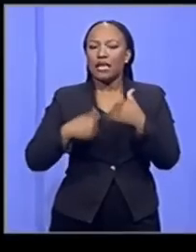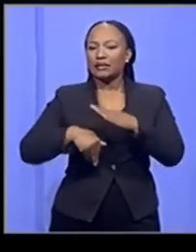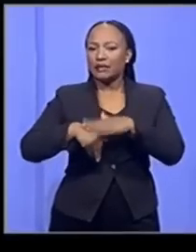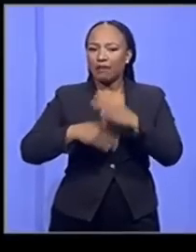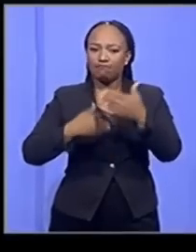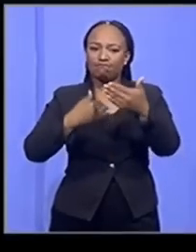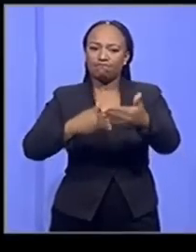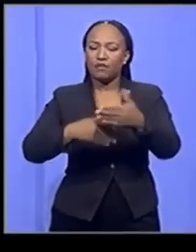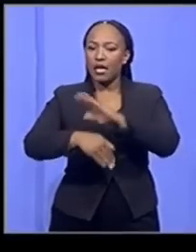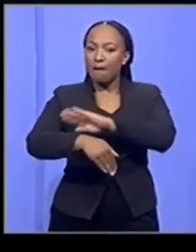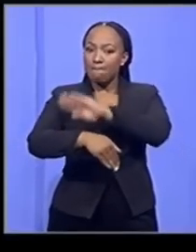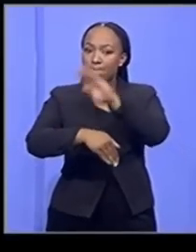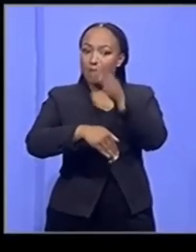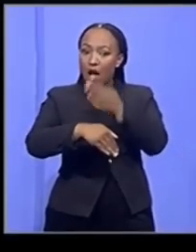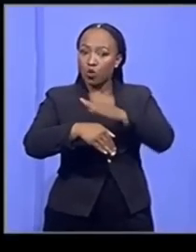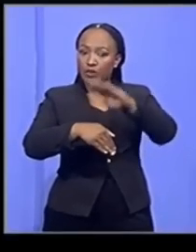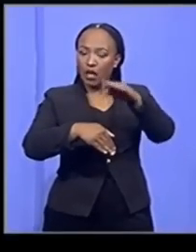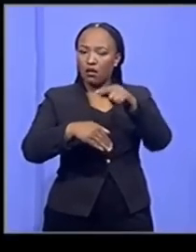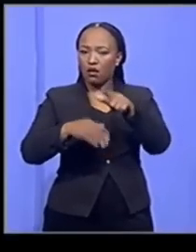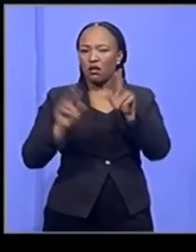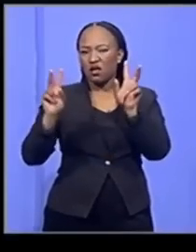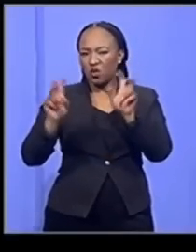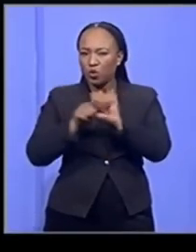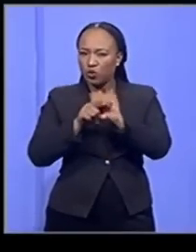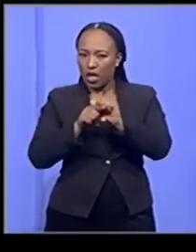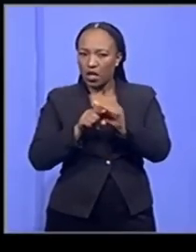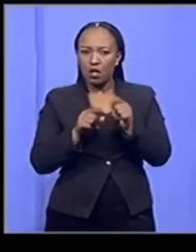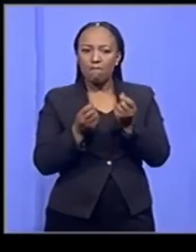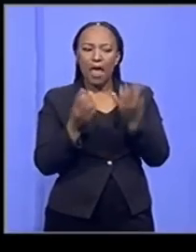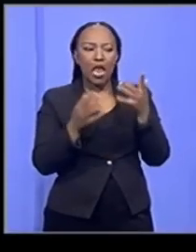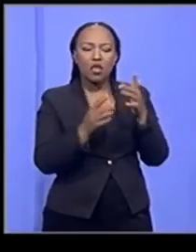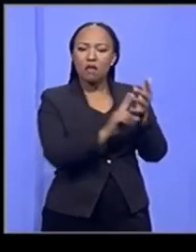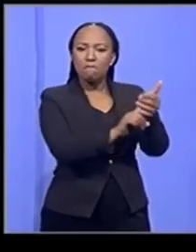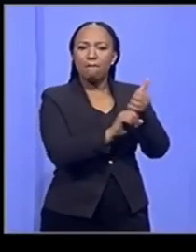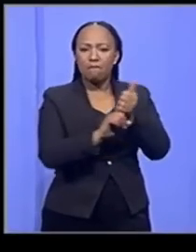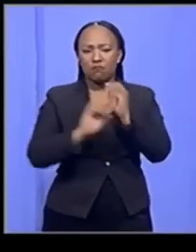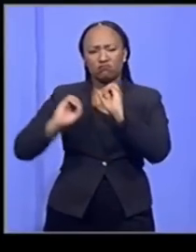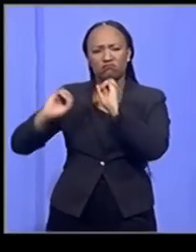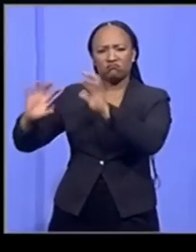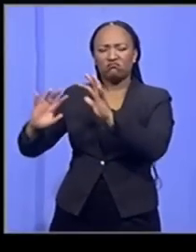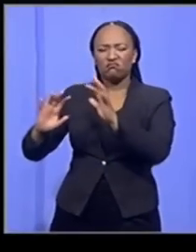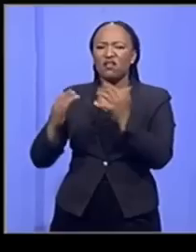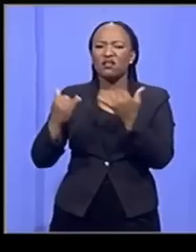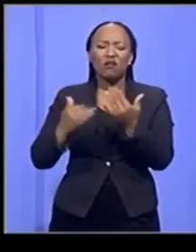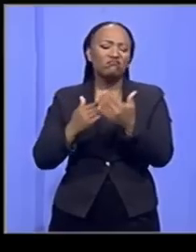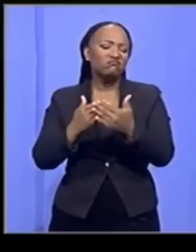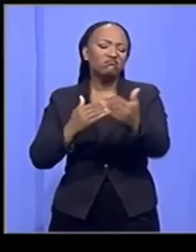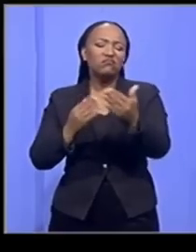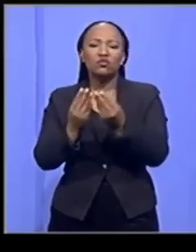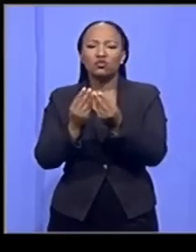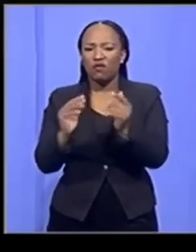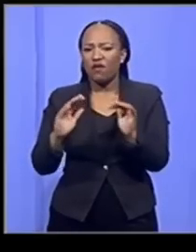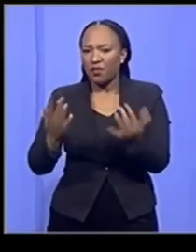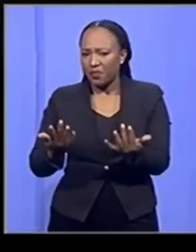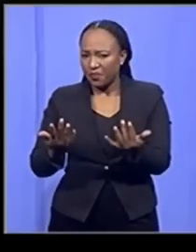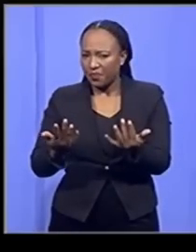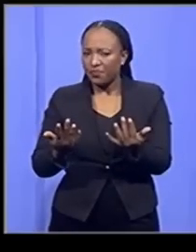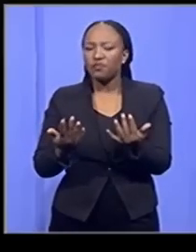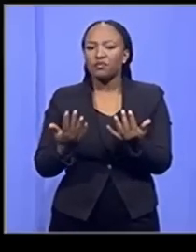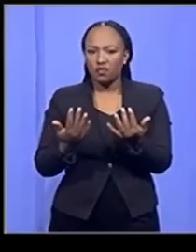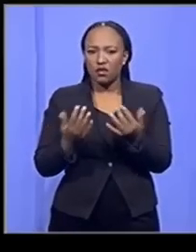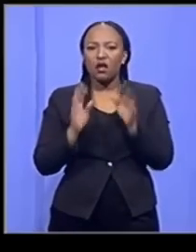ditiragalo tša go thopa le go tšhabišetša bana lebollong ra botšiša ra re na tharollo ya go ya go ile e ka ba efe phareleng ye. Gomme